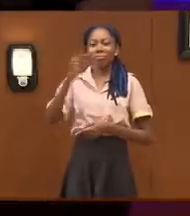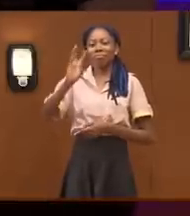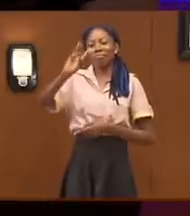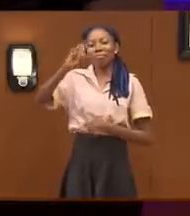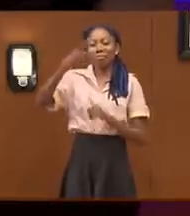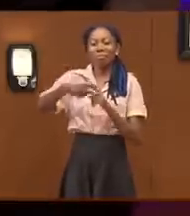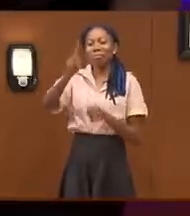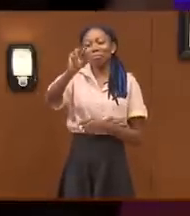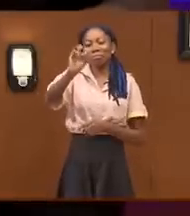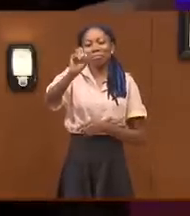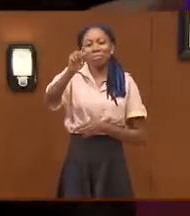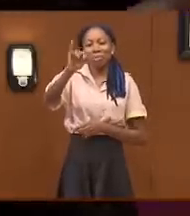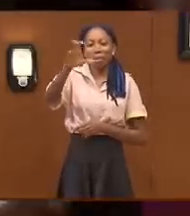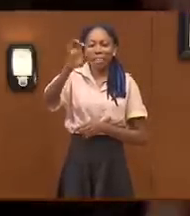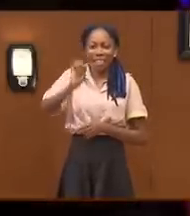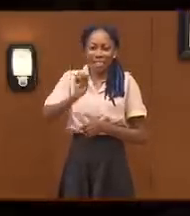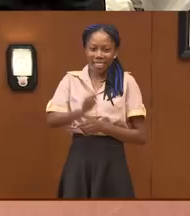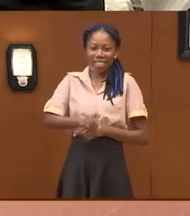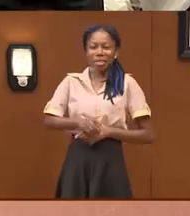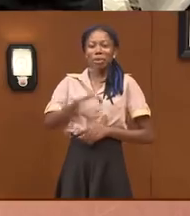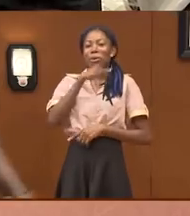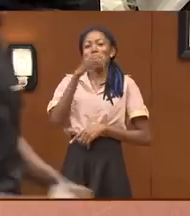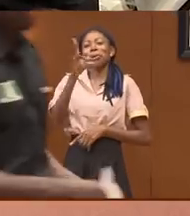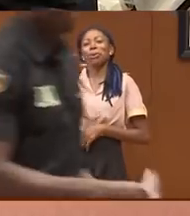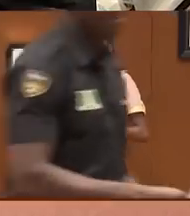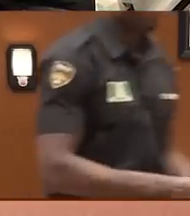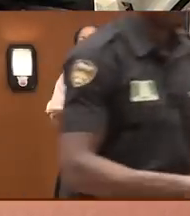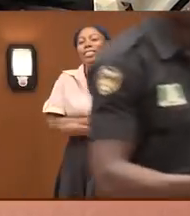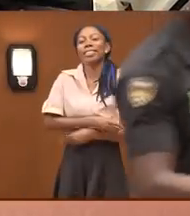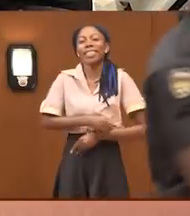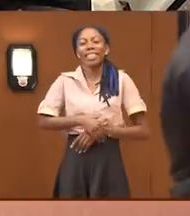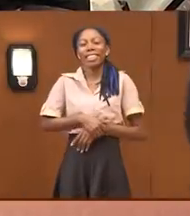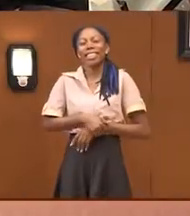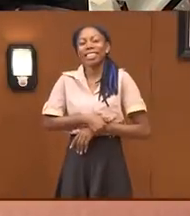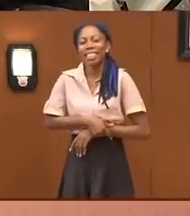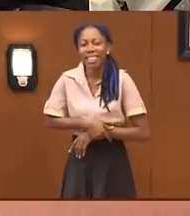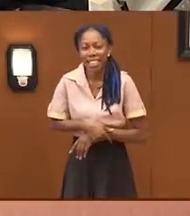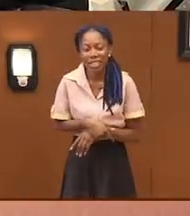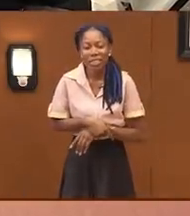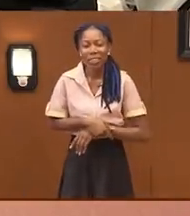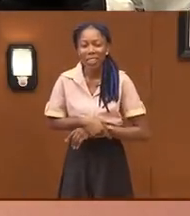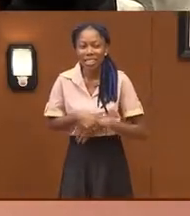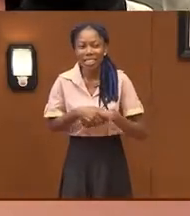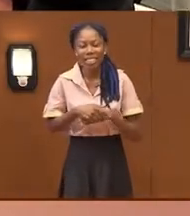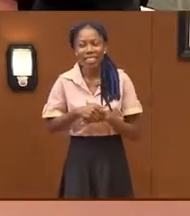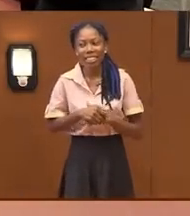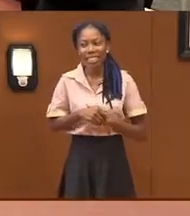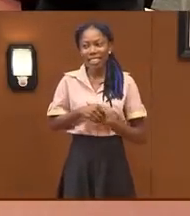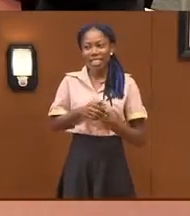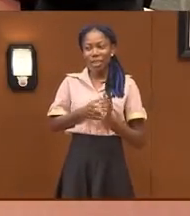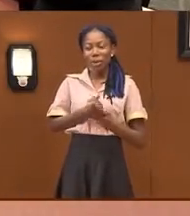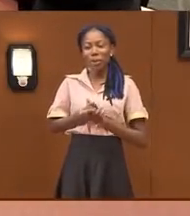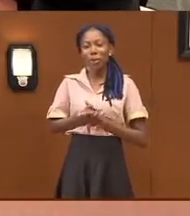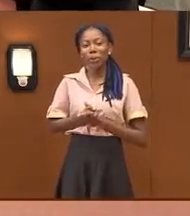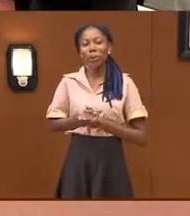as yearly tenant, not 7 days. Let me have it. Bring it. He should serve me 6 months first before 7 days. That's craftiness. Okay.